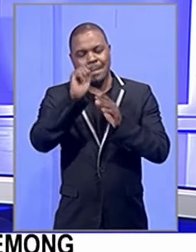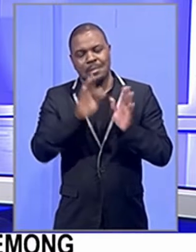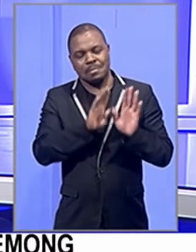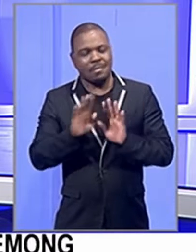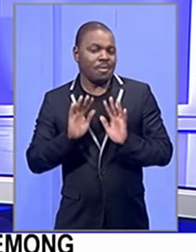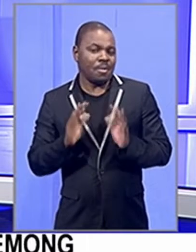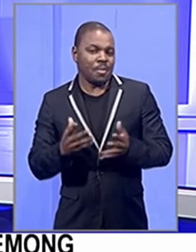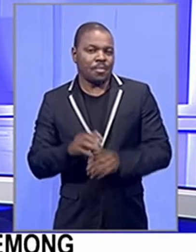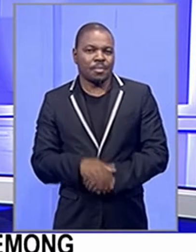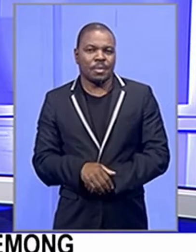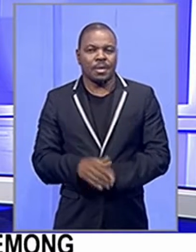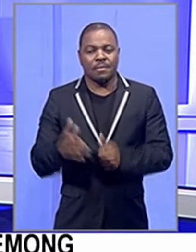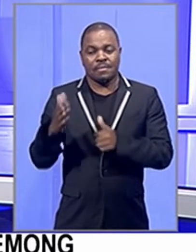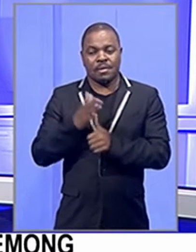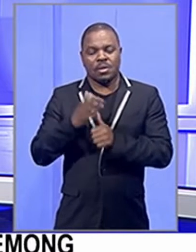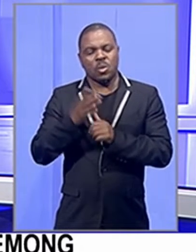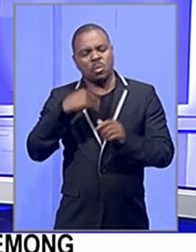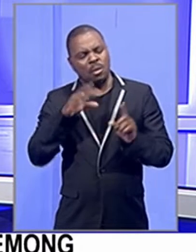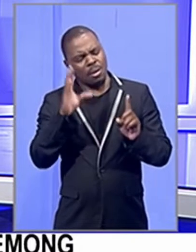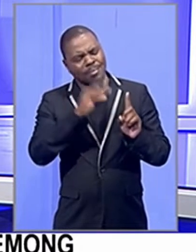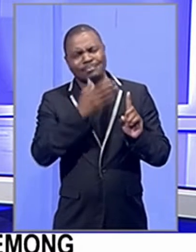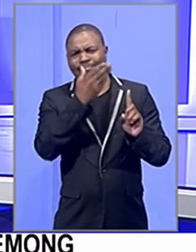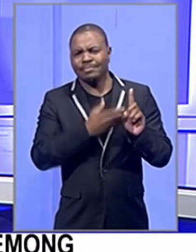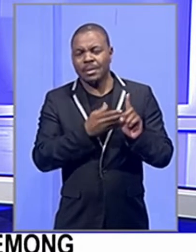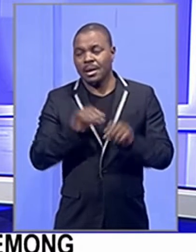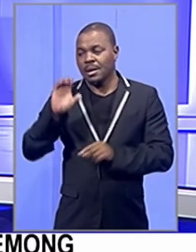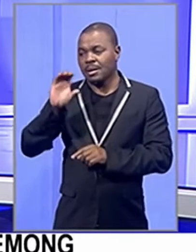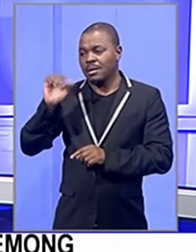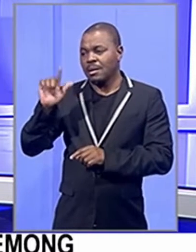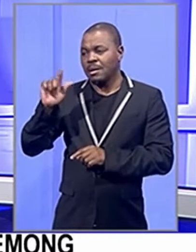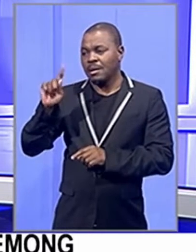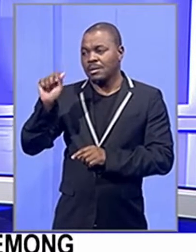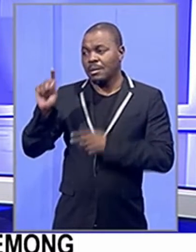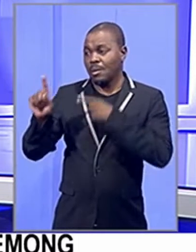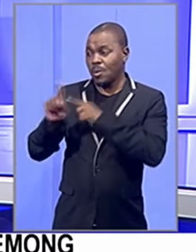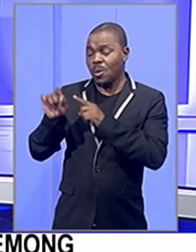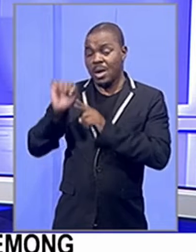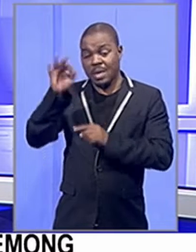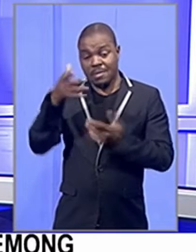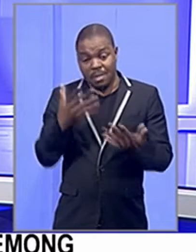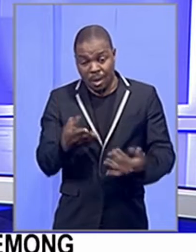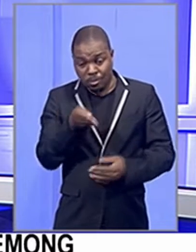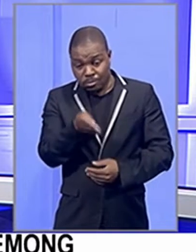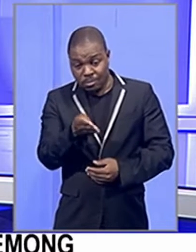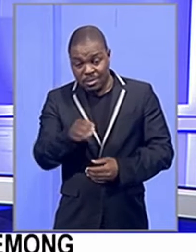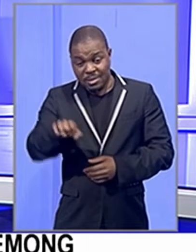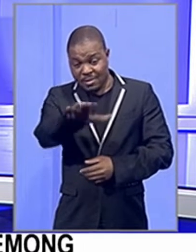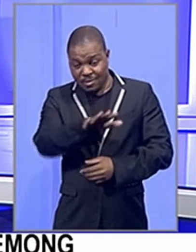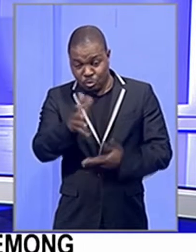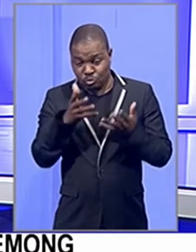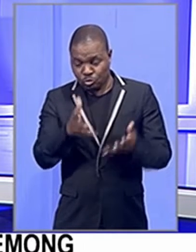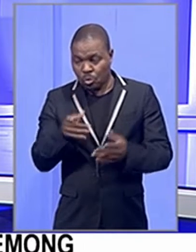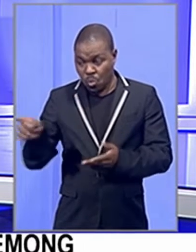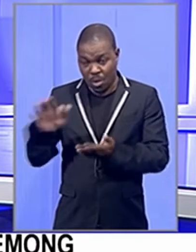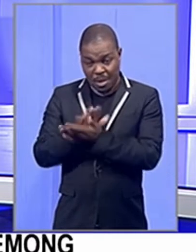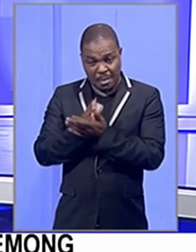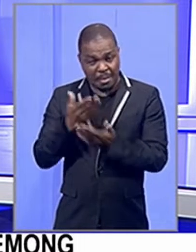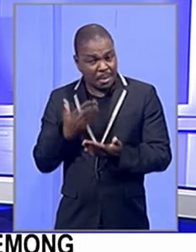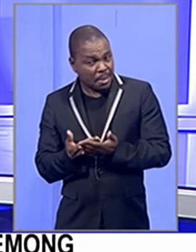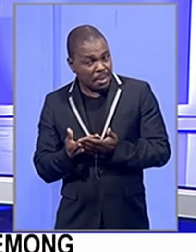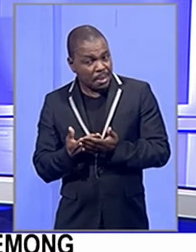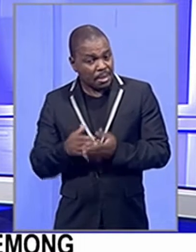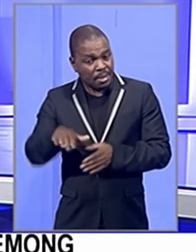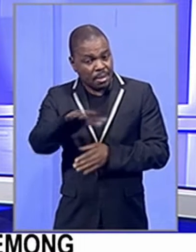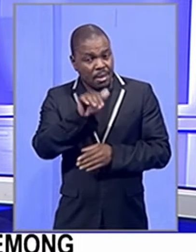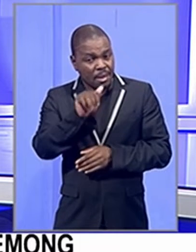etapele. Retomine leka gomutishagore, a kalata ube atatabela maemo are na gugabiale ka garga e